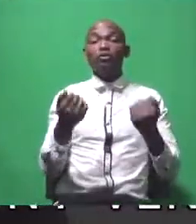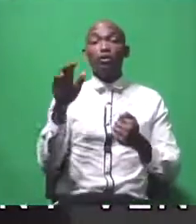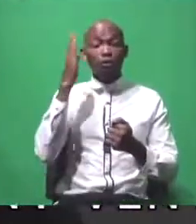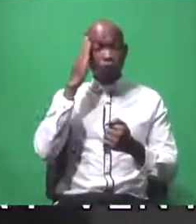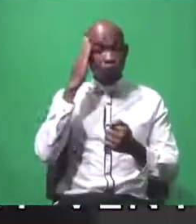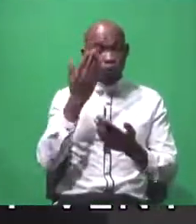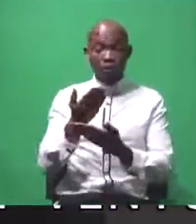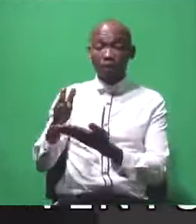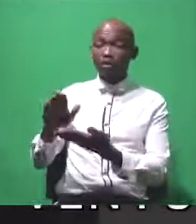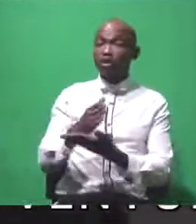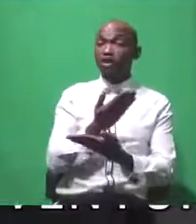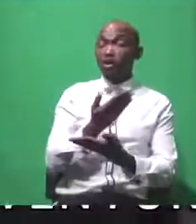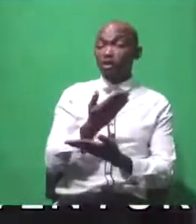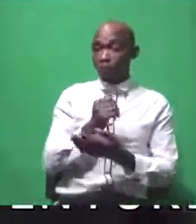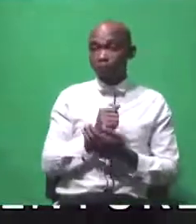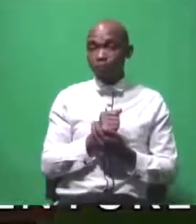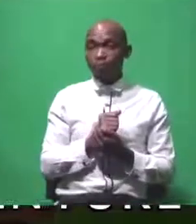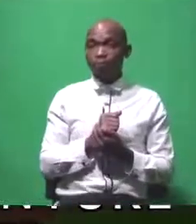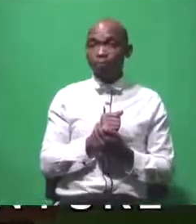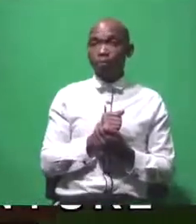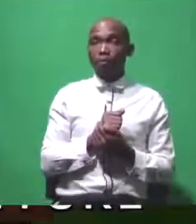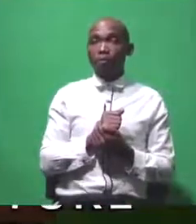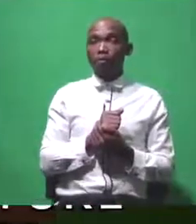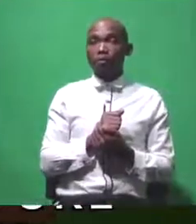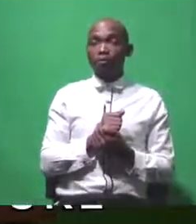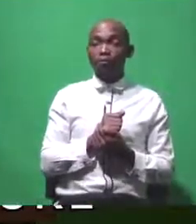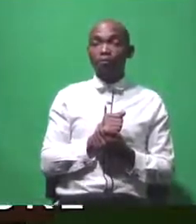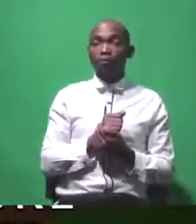one. Therefore, we'll open the account known as